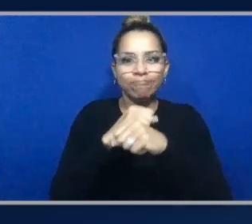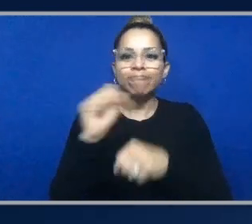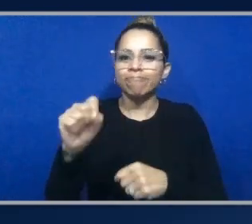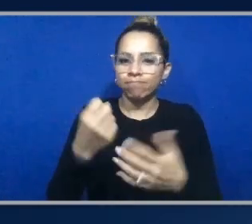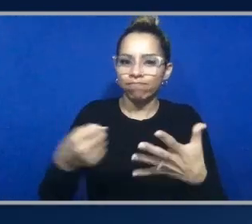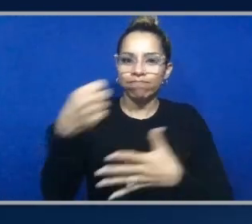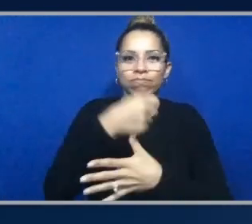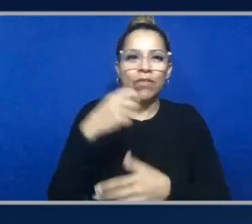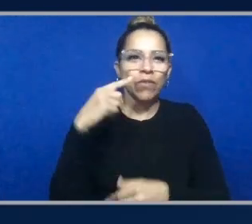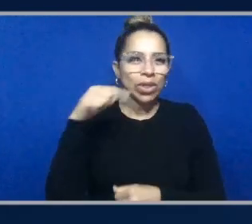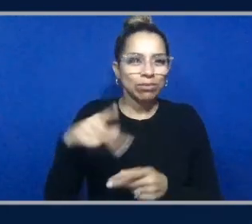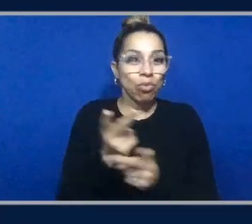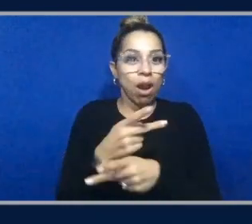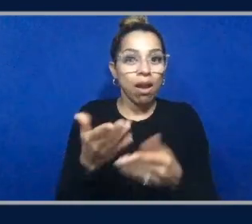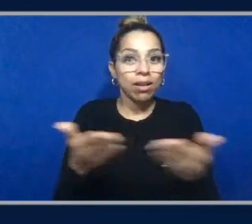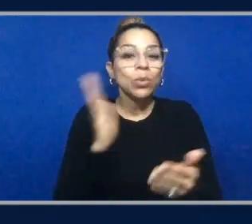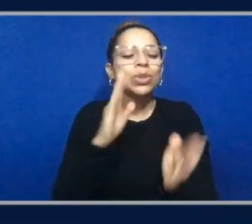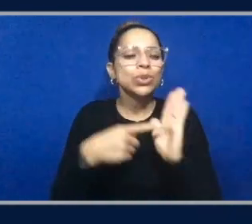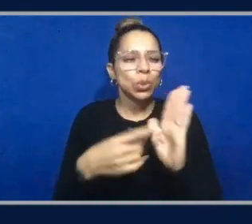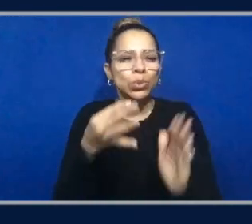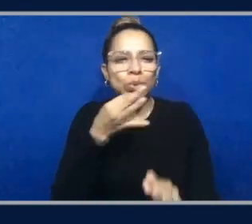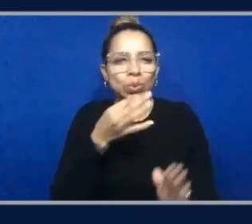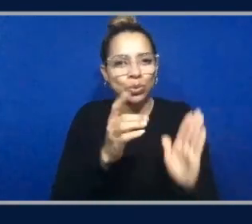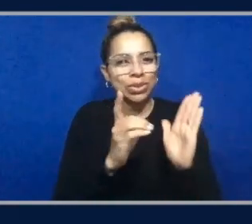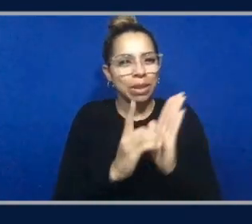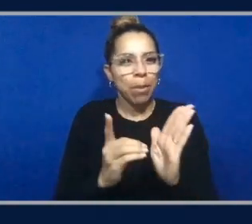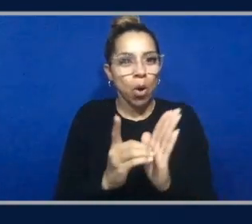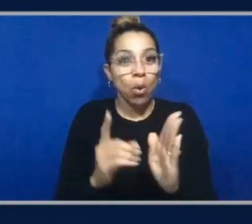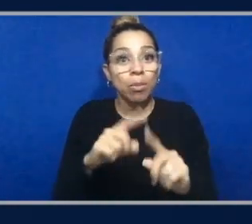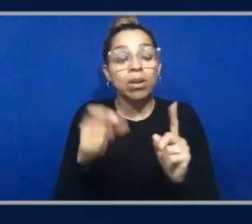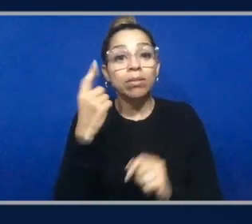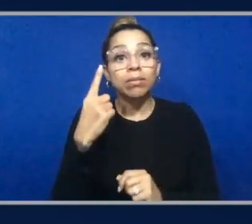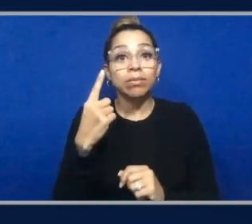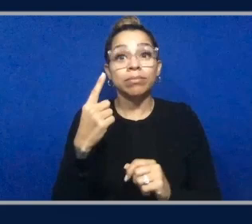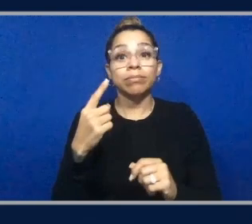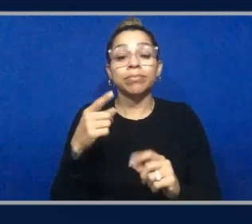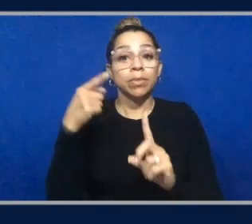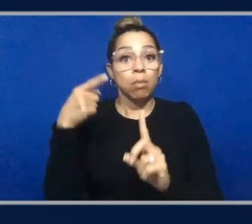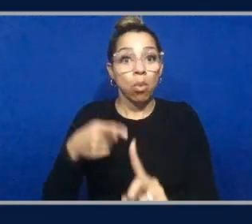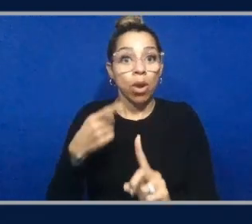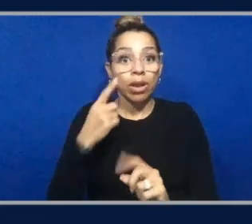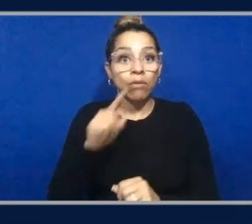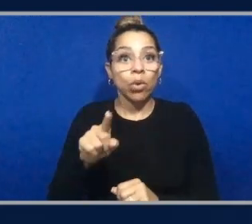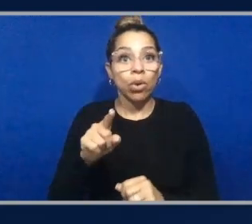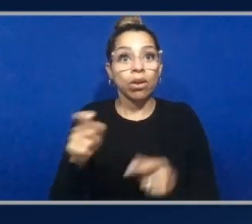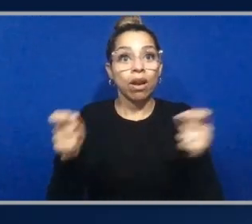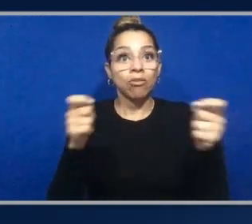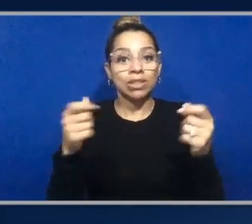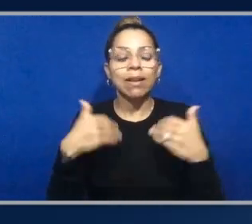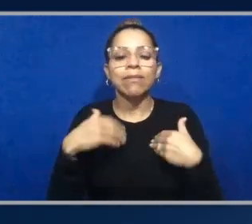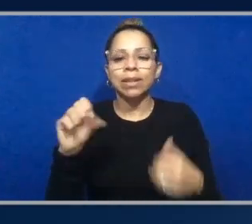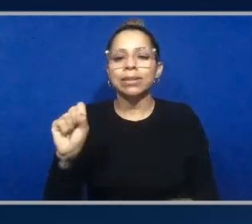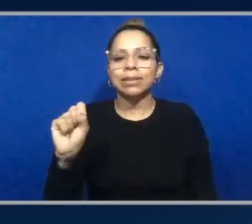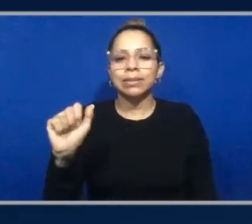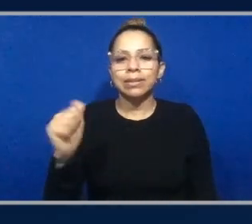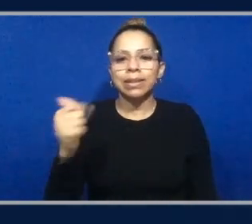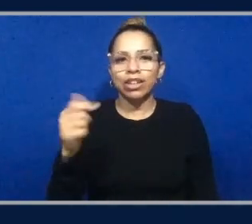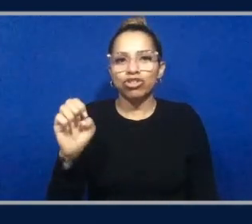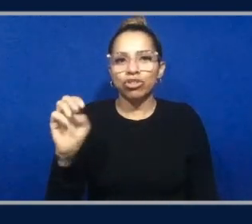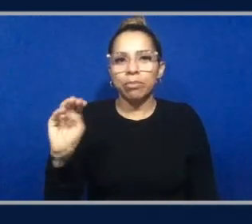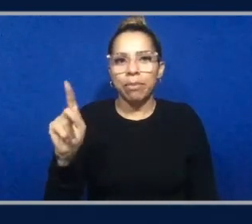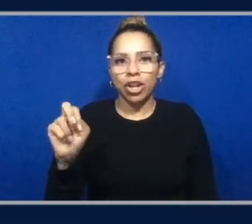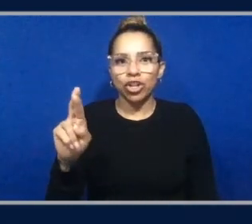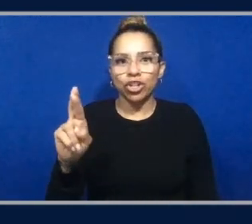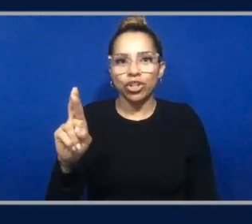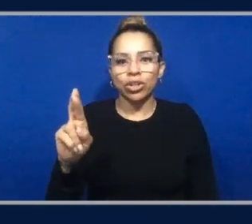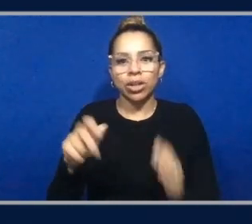actually do the demo. Okay. But the central to governance is the SageMaker catalog, which allows different projects, which